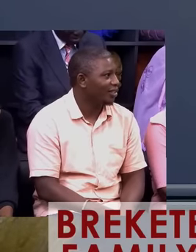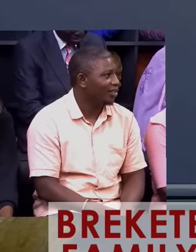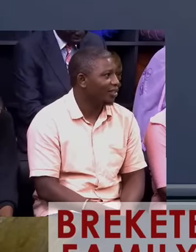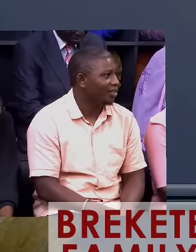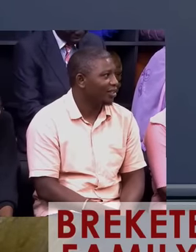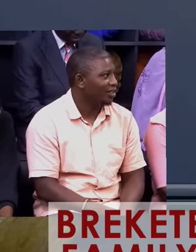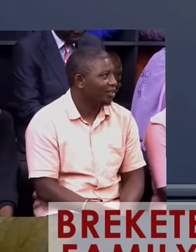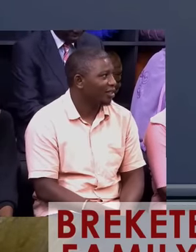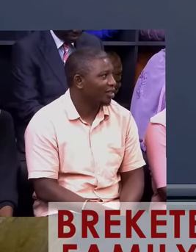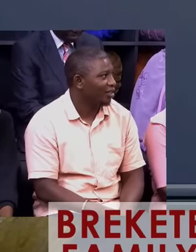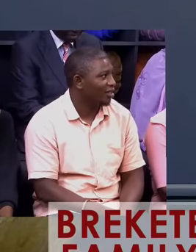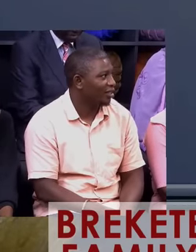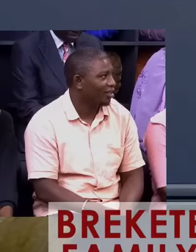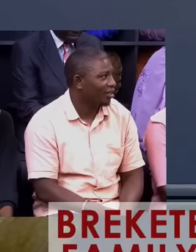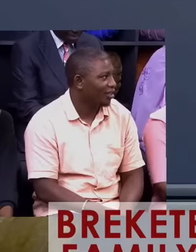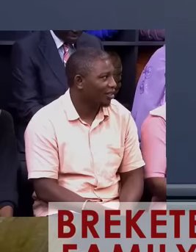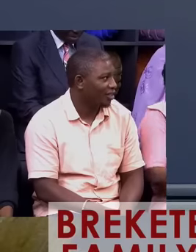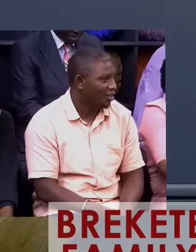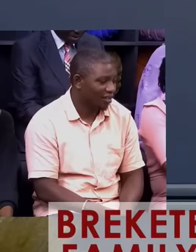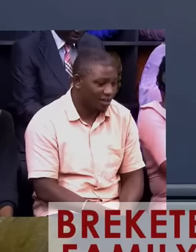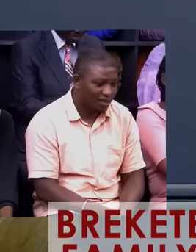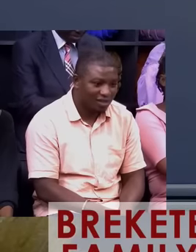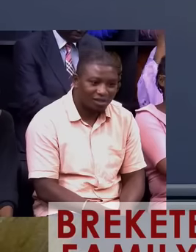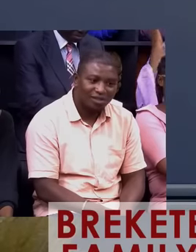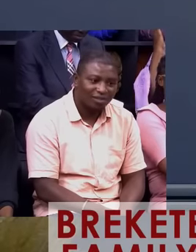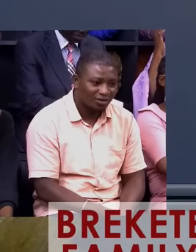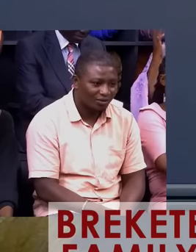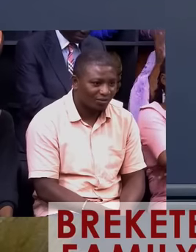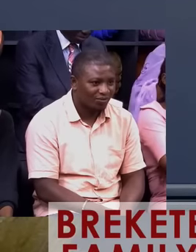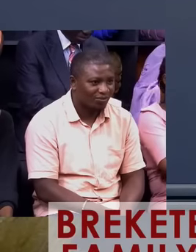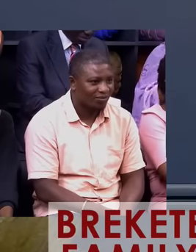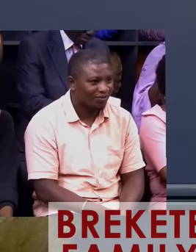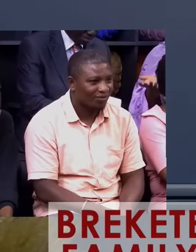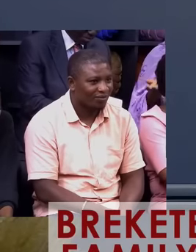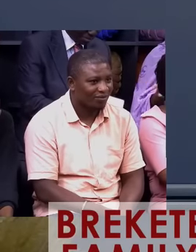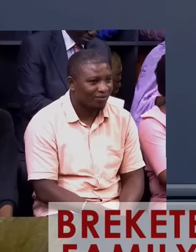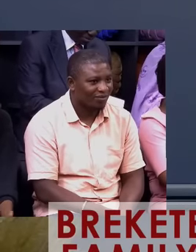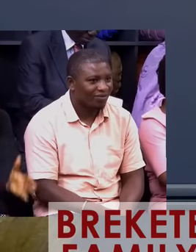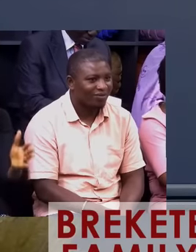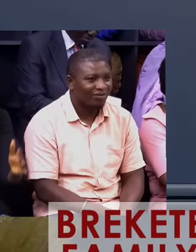AR okay who be your closest friend that time for school sir